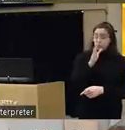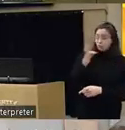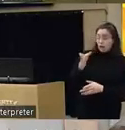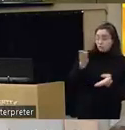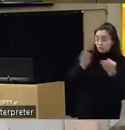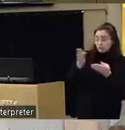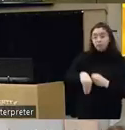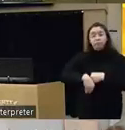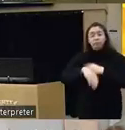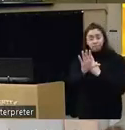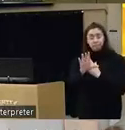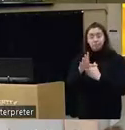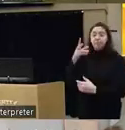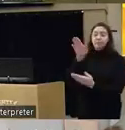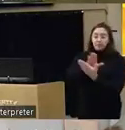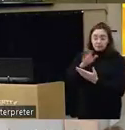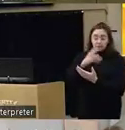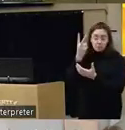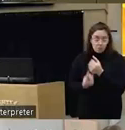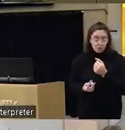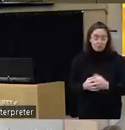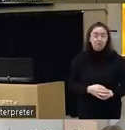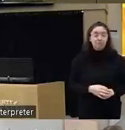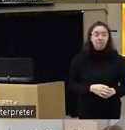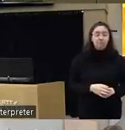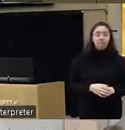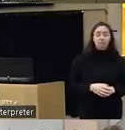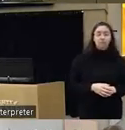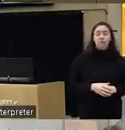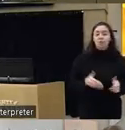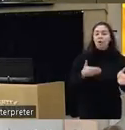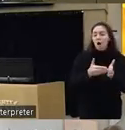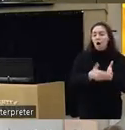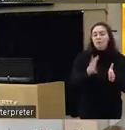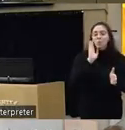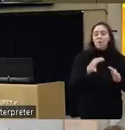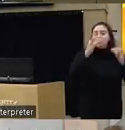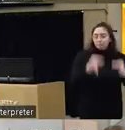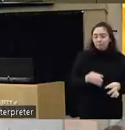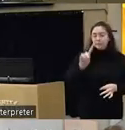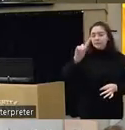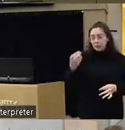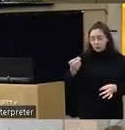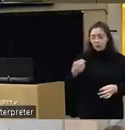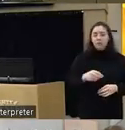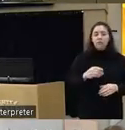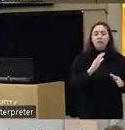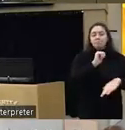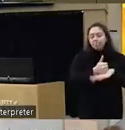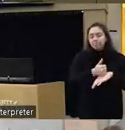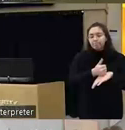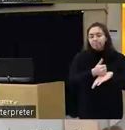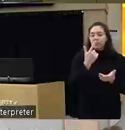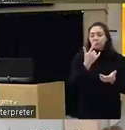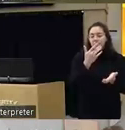remotely or in person. We often are the ones to determine a diagnosis and set a treatment plan and then an algorithm.